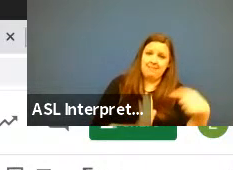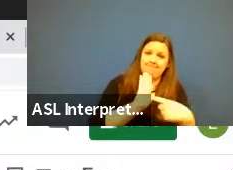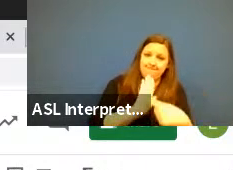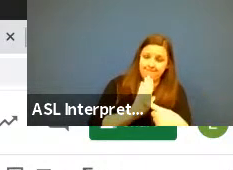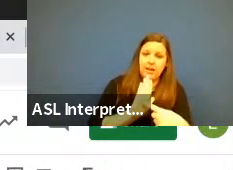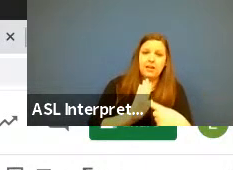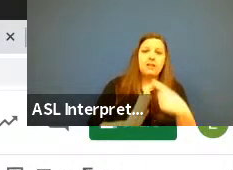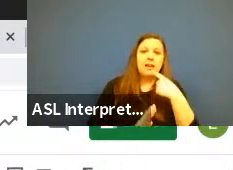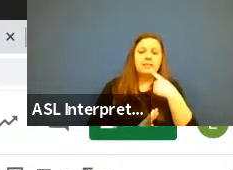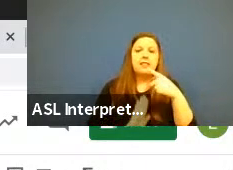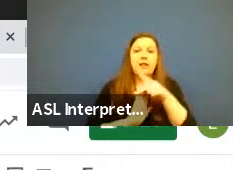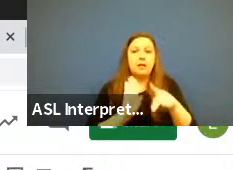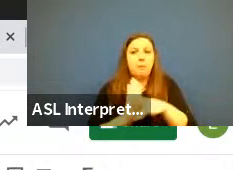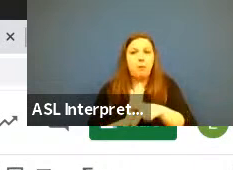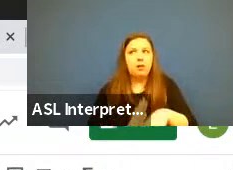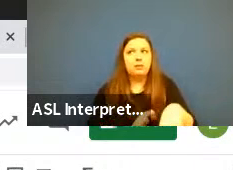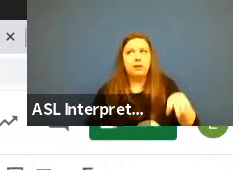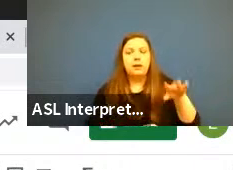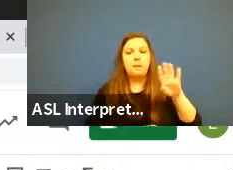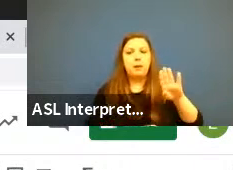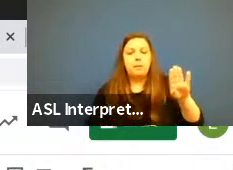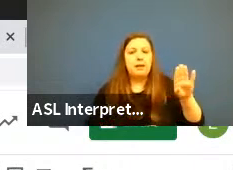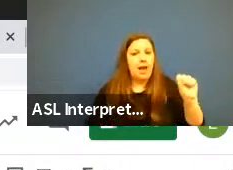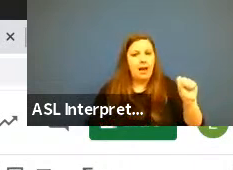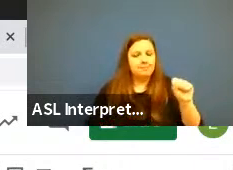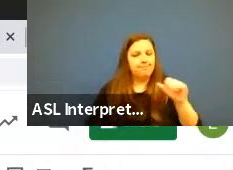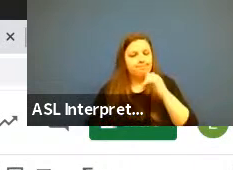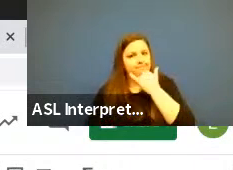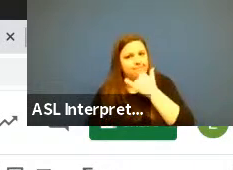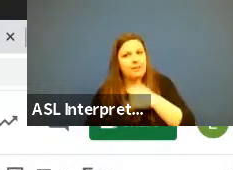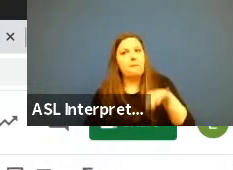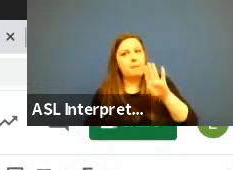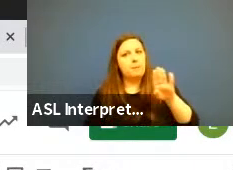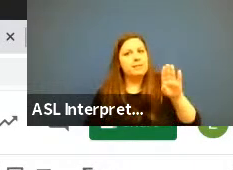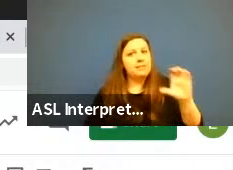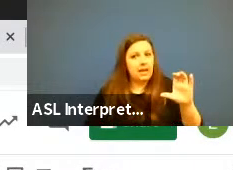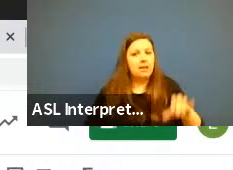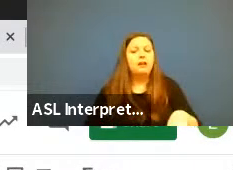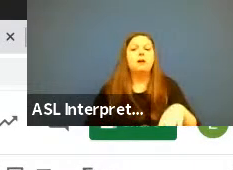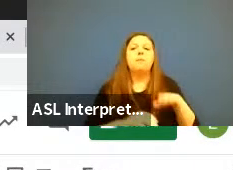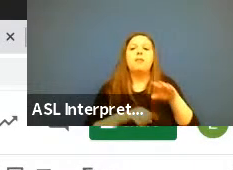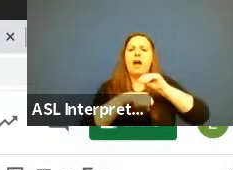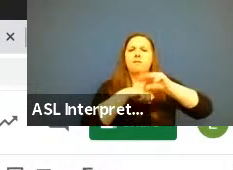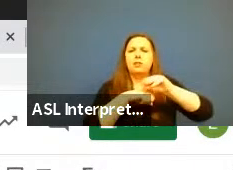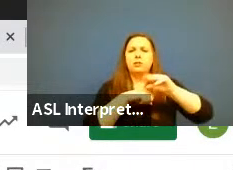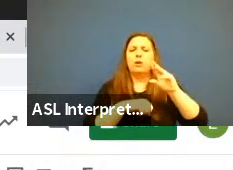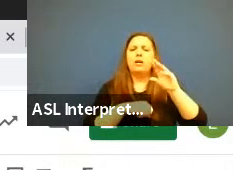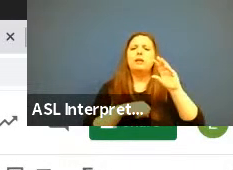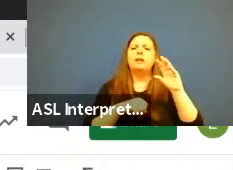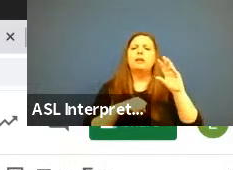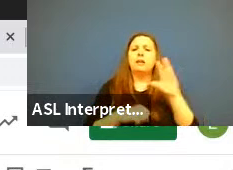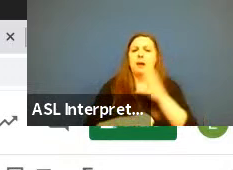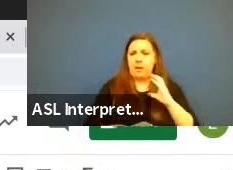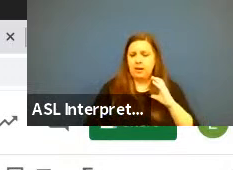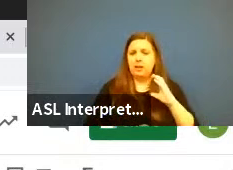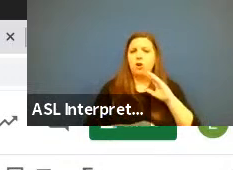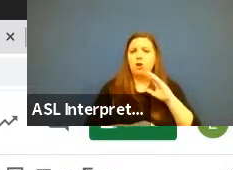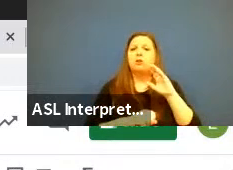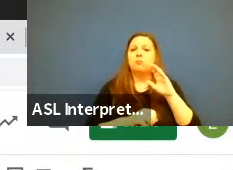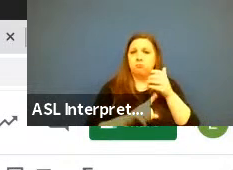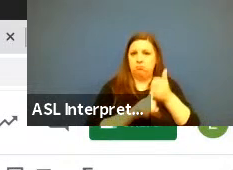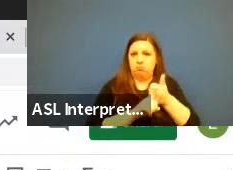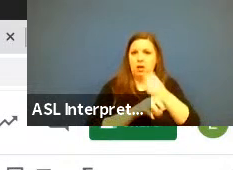policy BBS, but it's actually BBC. But the advisory committees are about citizen